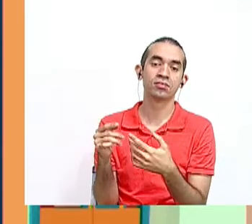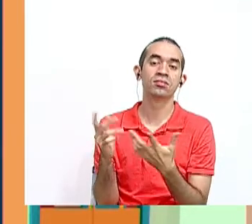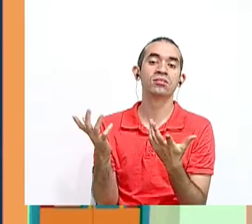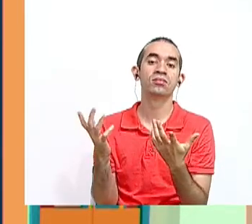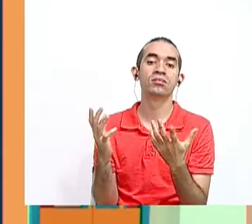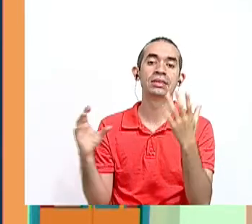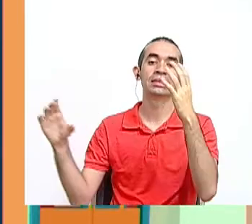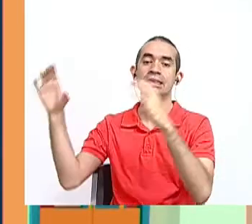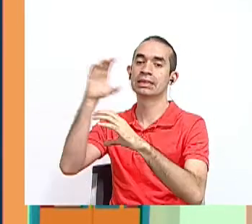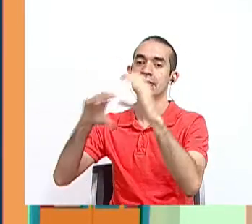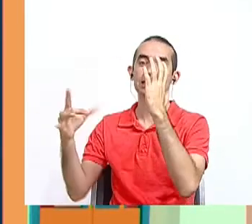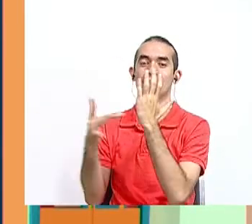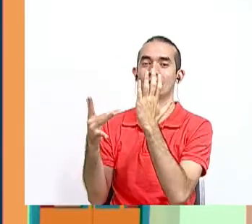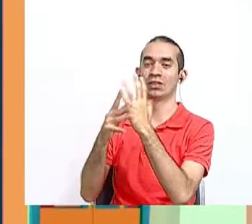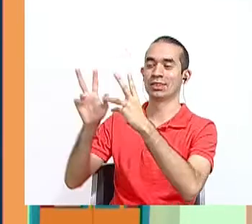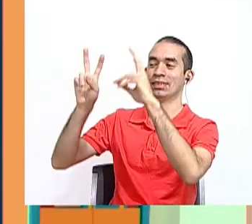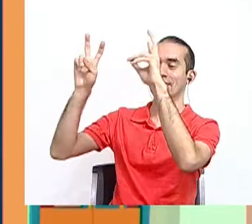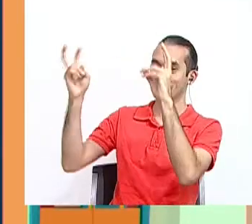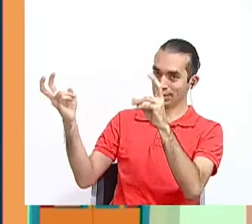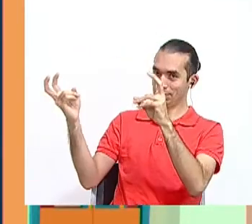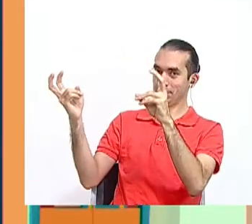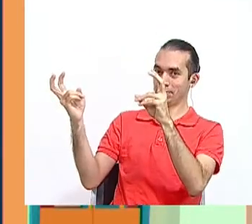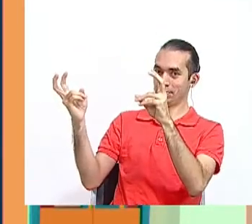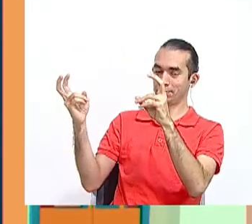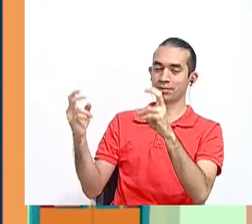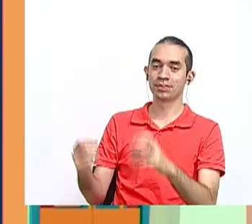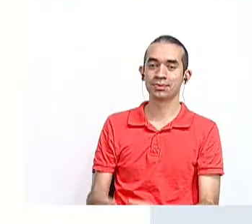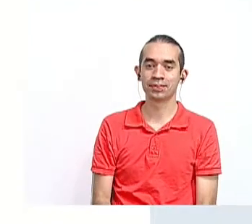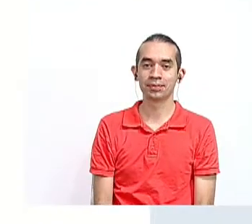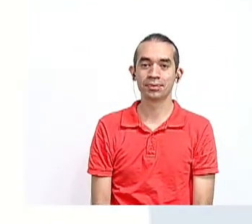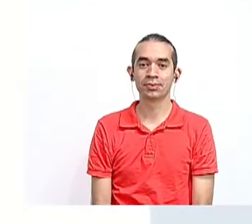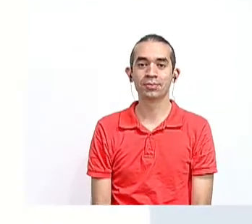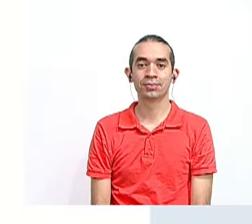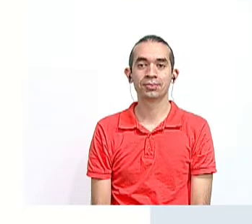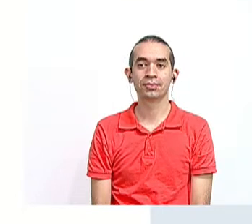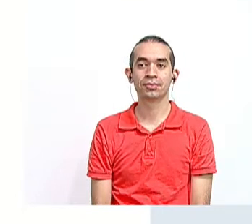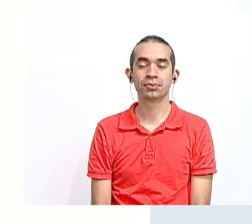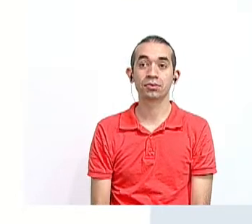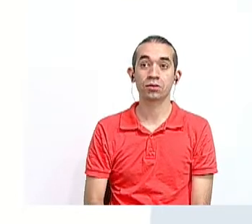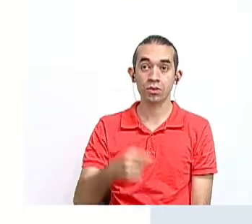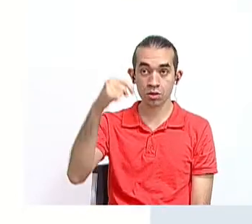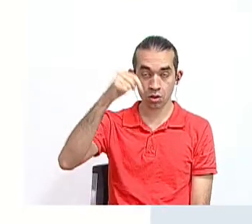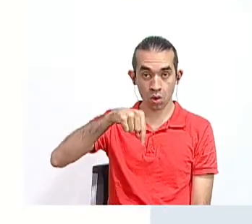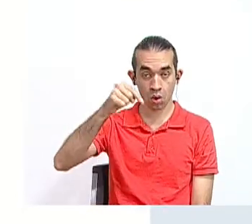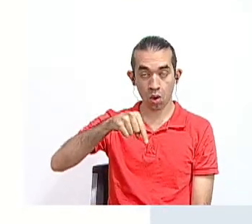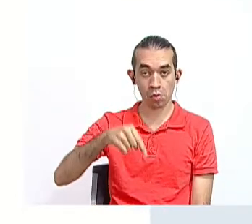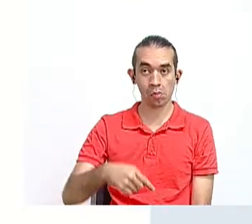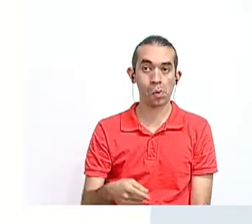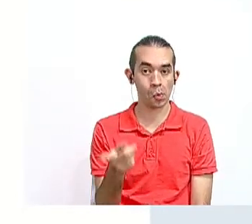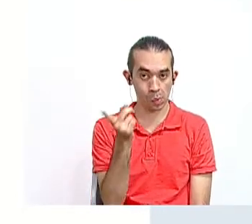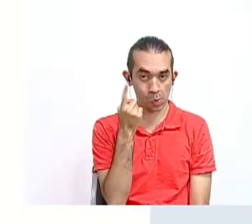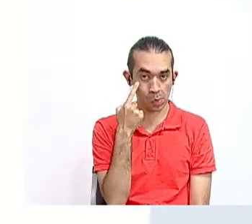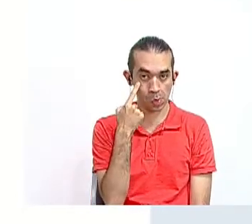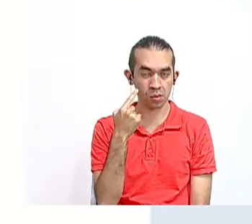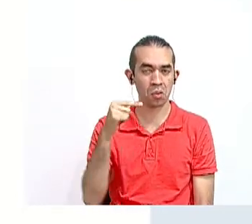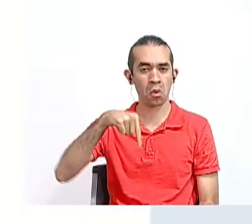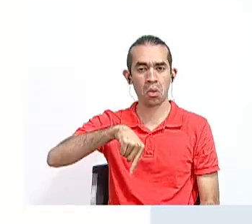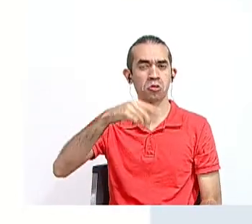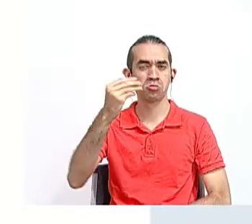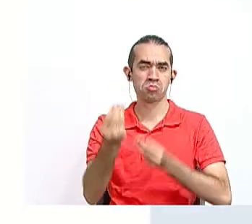science and technology, right? All of these are related to science and technology. But today, let's see what we're going to be